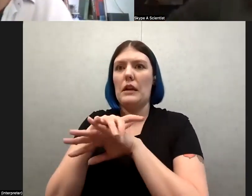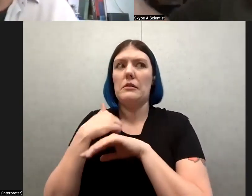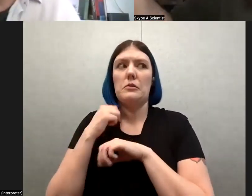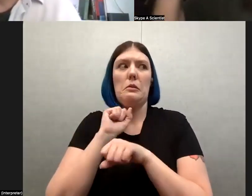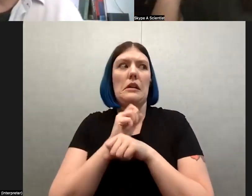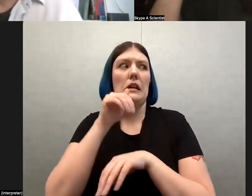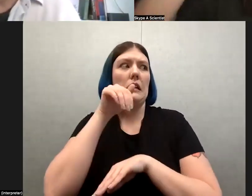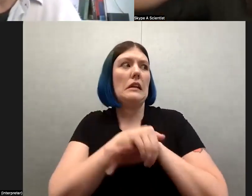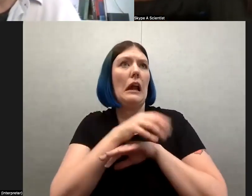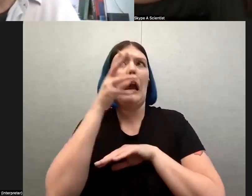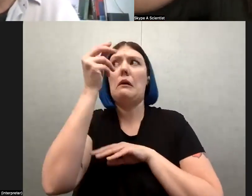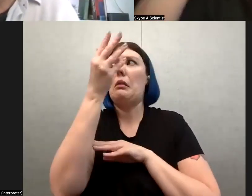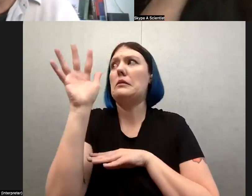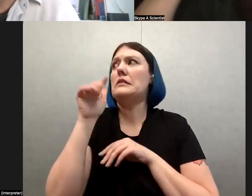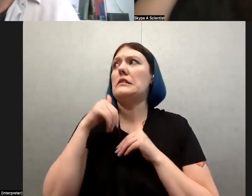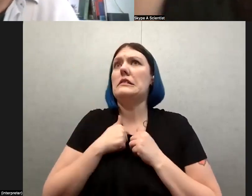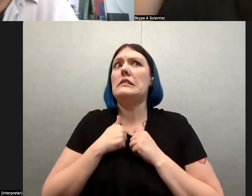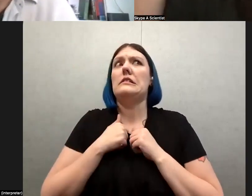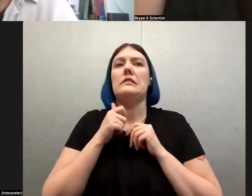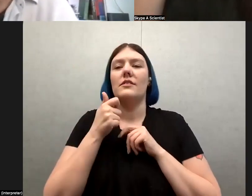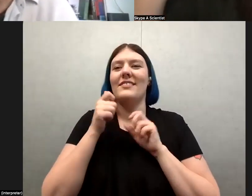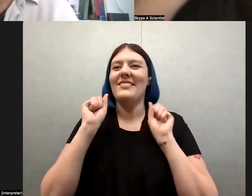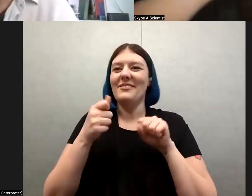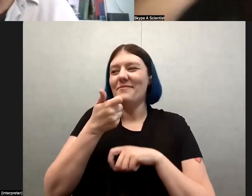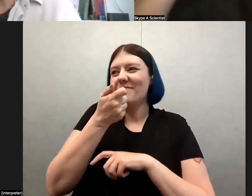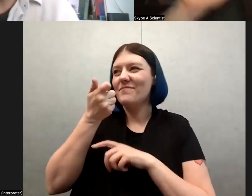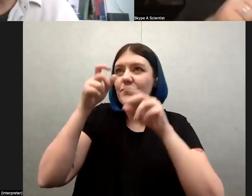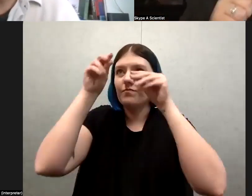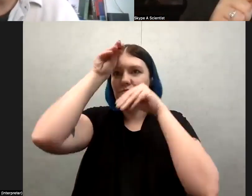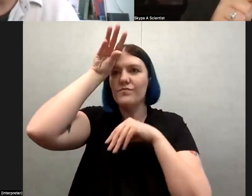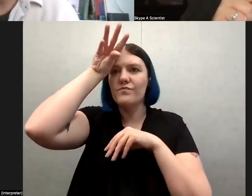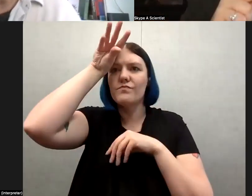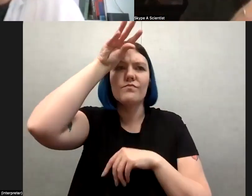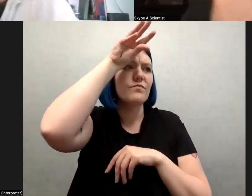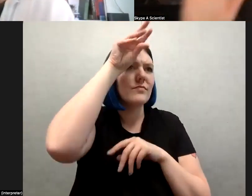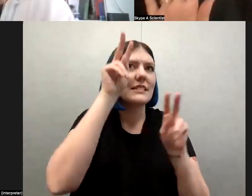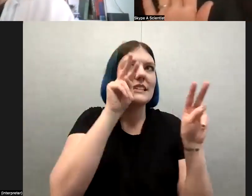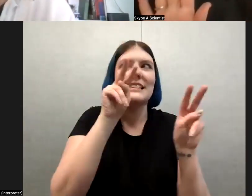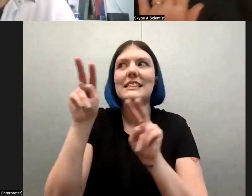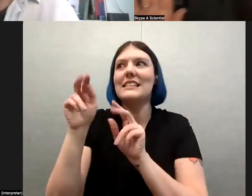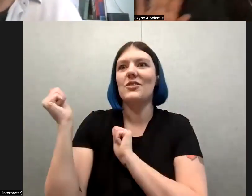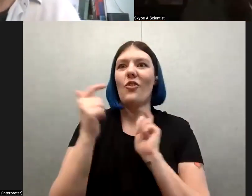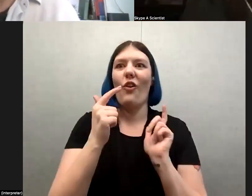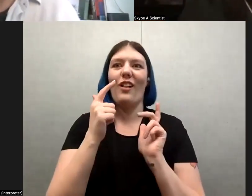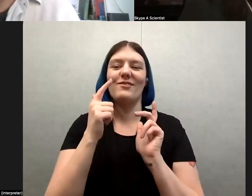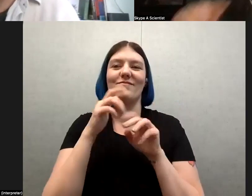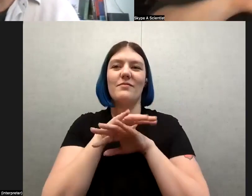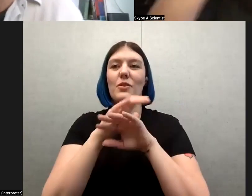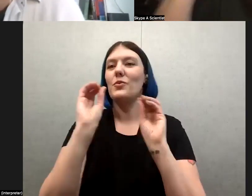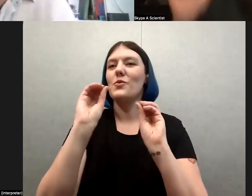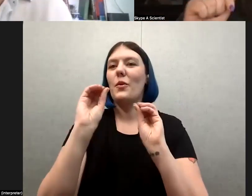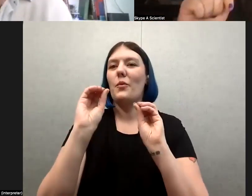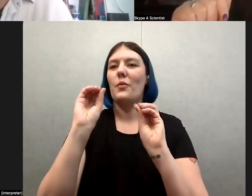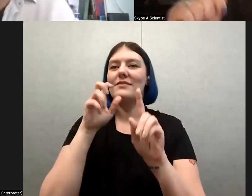and I really loved that I could shine my flashlight, my little headlamp, and see where all the spiders were. Nobody's sneaking up on me because